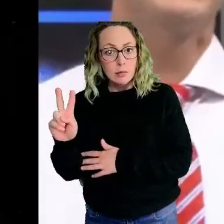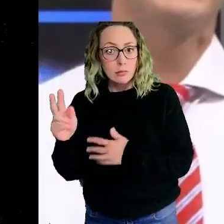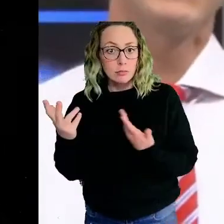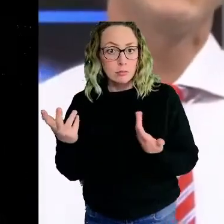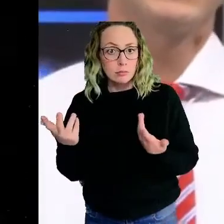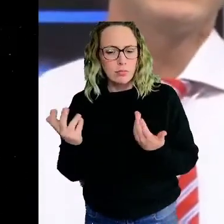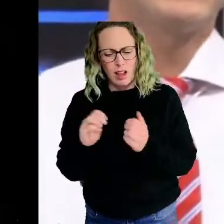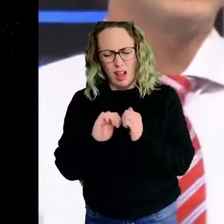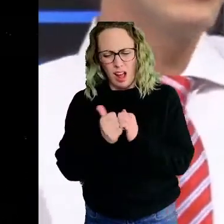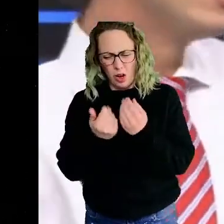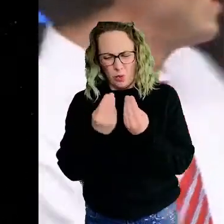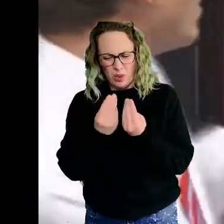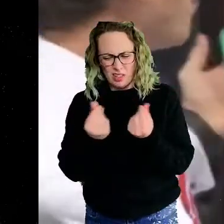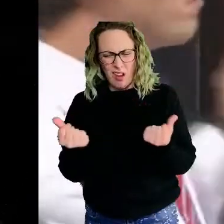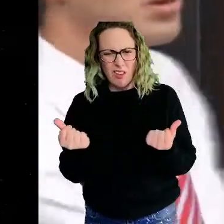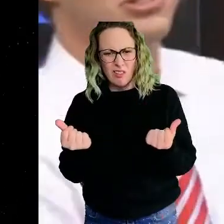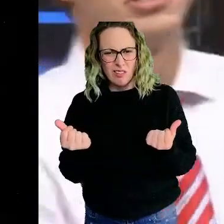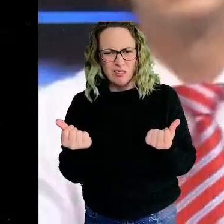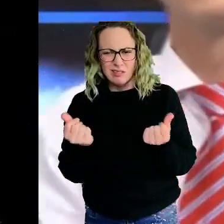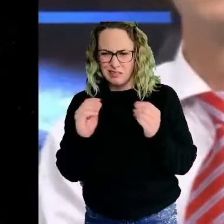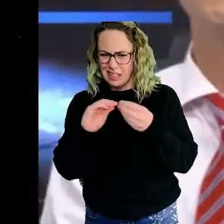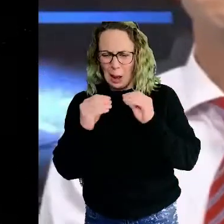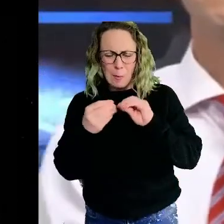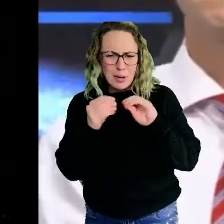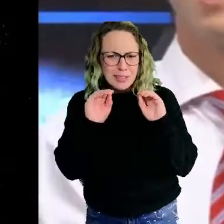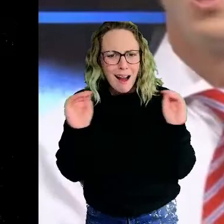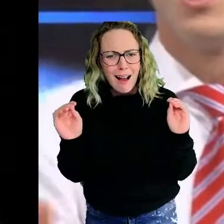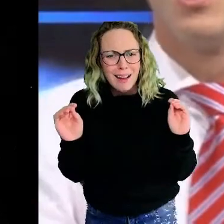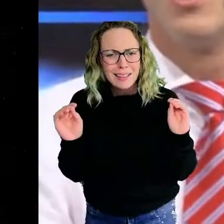But how do we solve that? There aren't any numbers here.